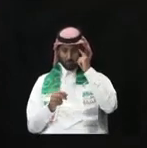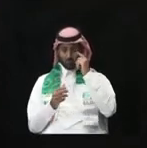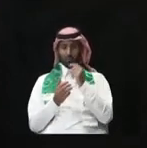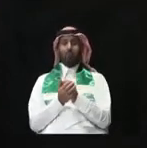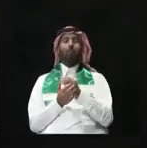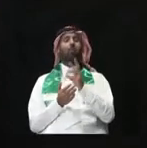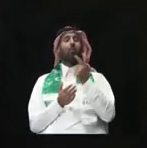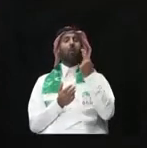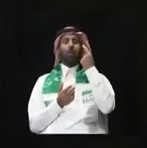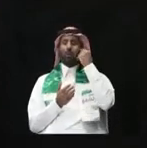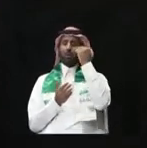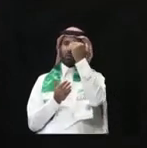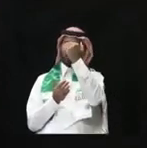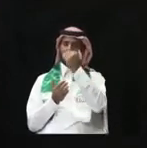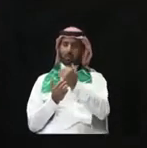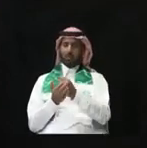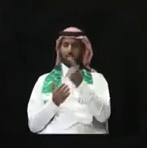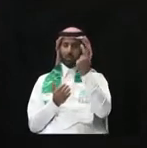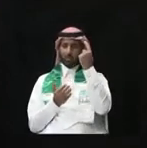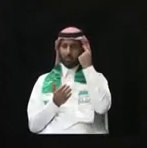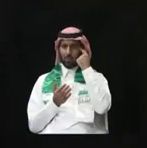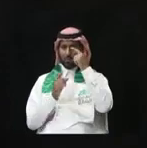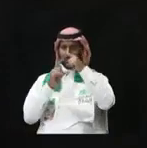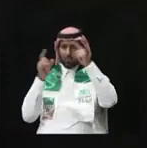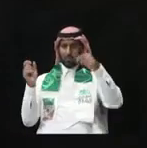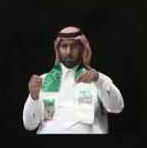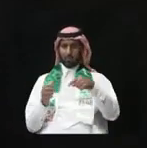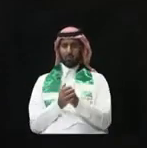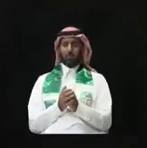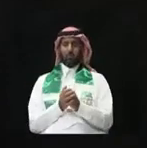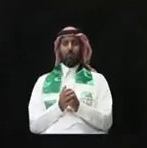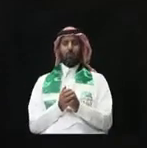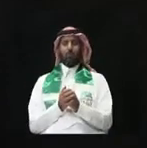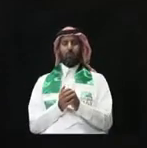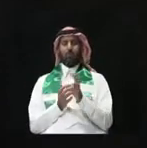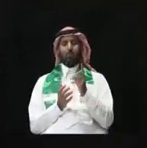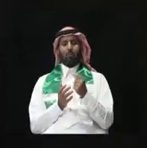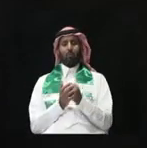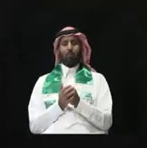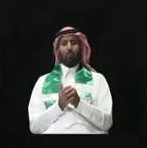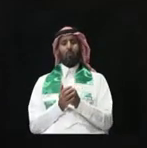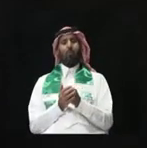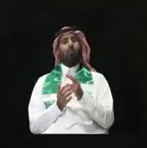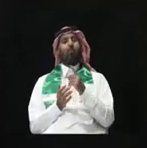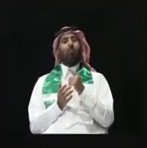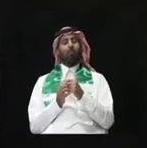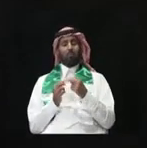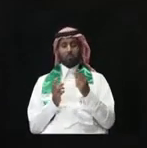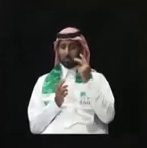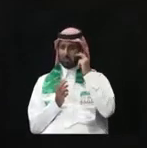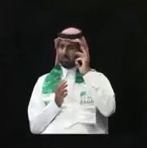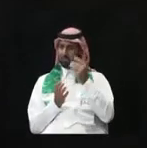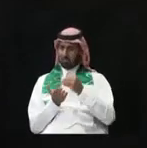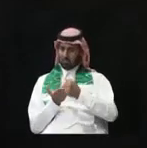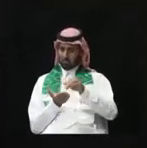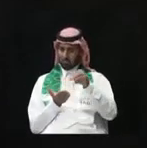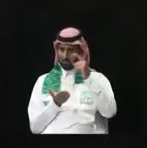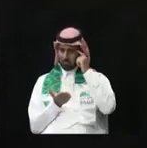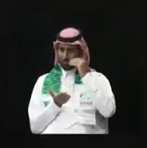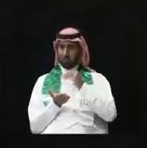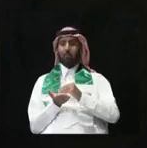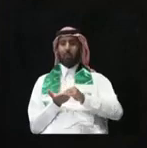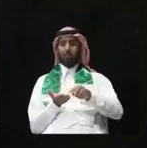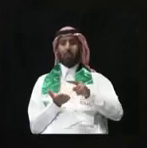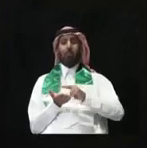paragraph number 1, and you can add it. About Klein, who started it, and at what time, or whatever